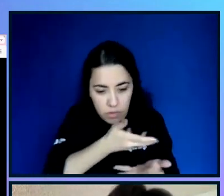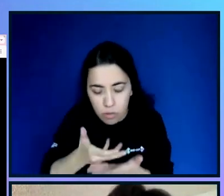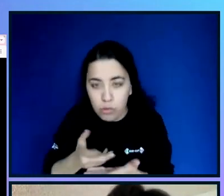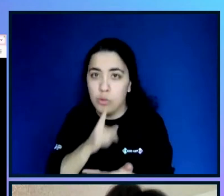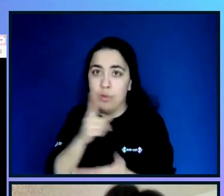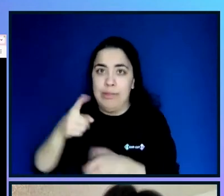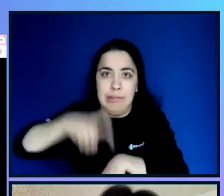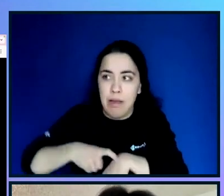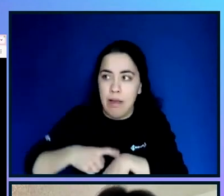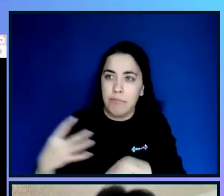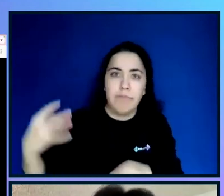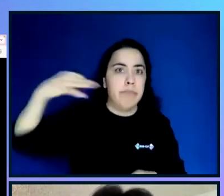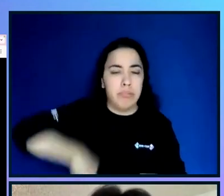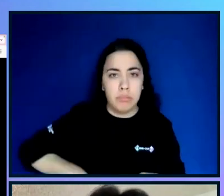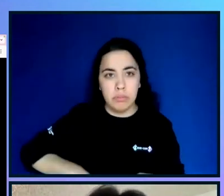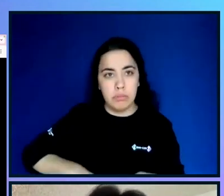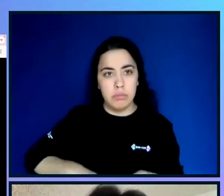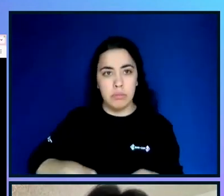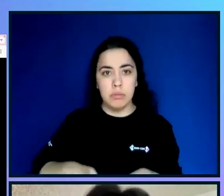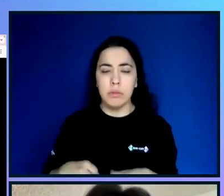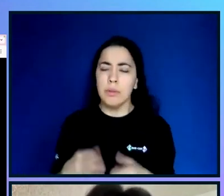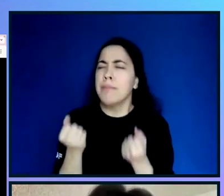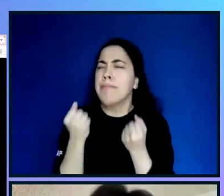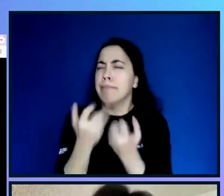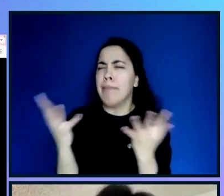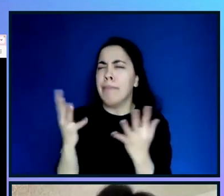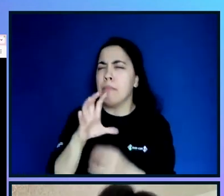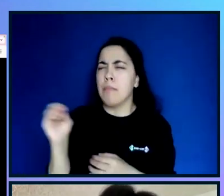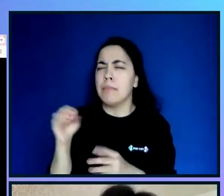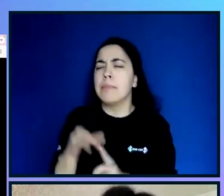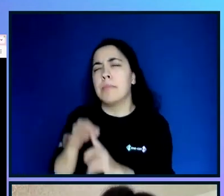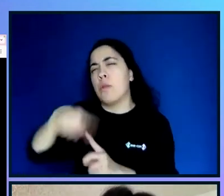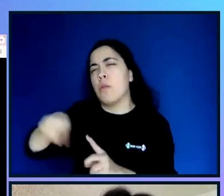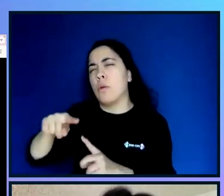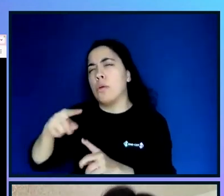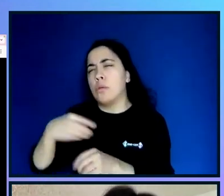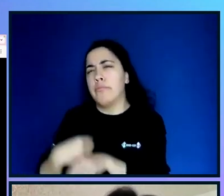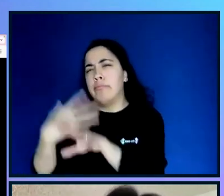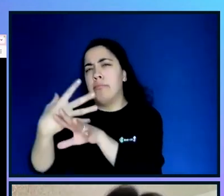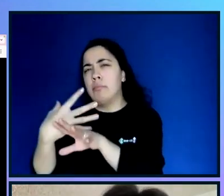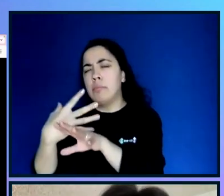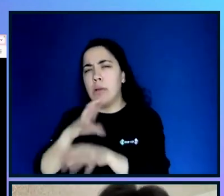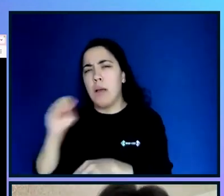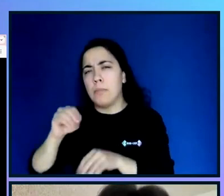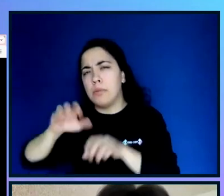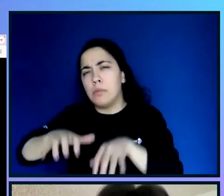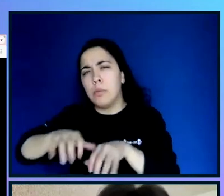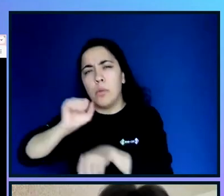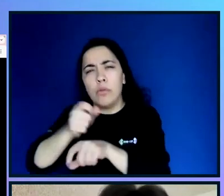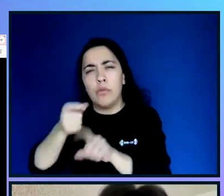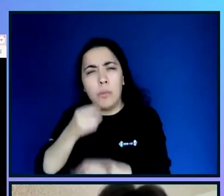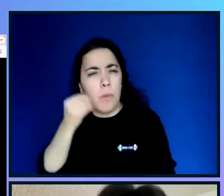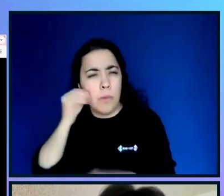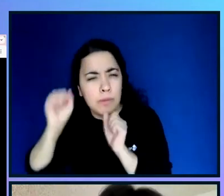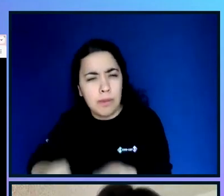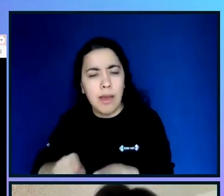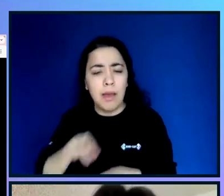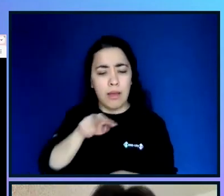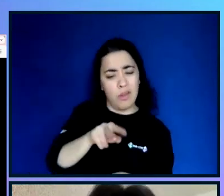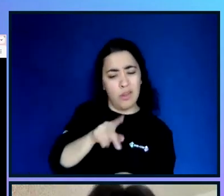learning first, because I think a lot of companies, especially those that are fully remote, see this real-time training as a costly